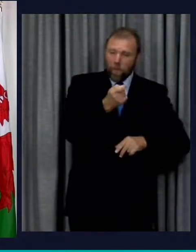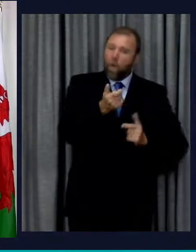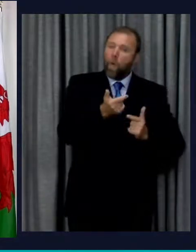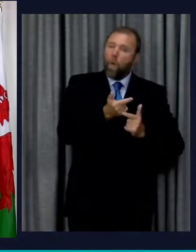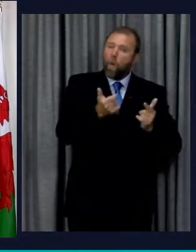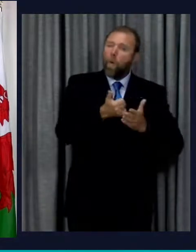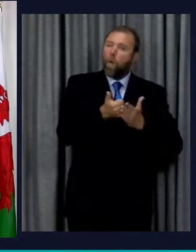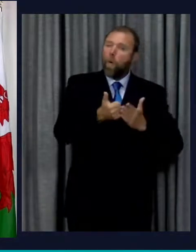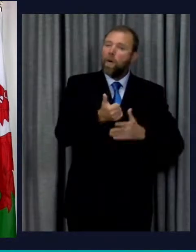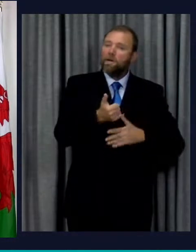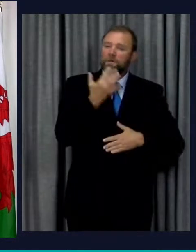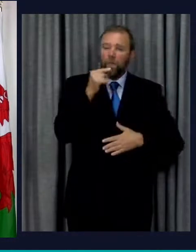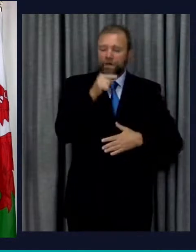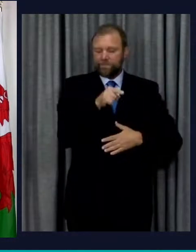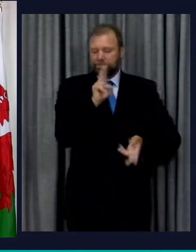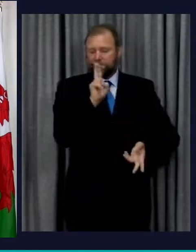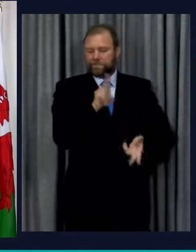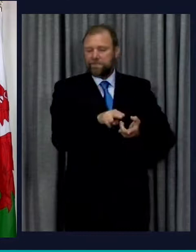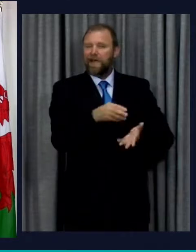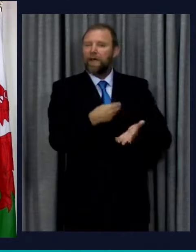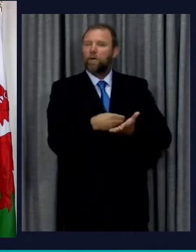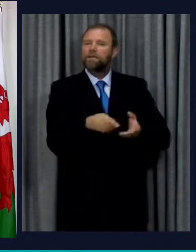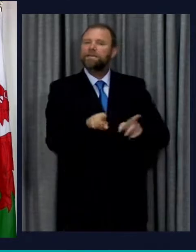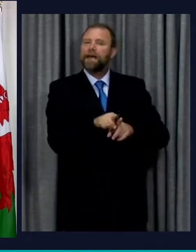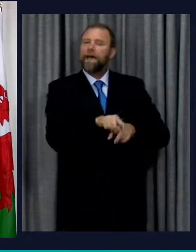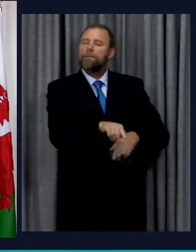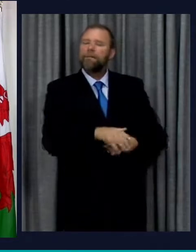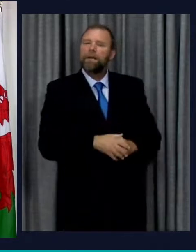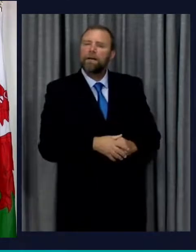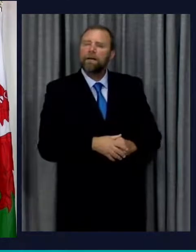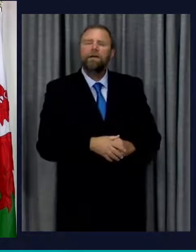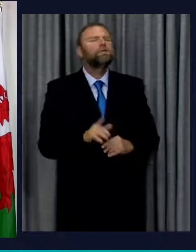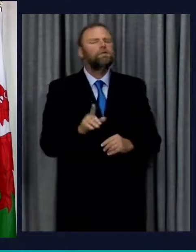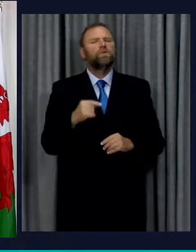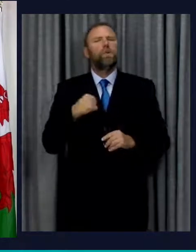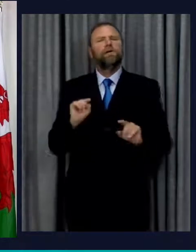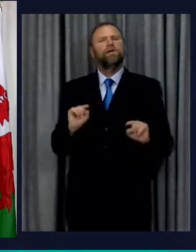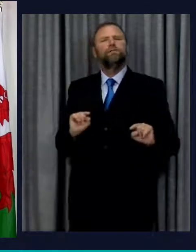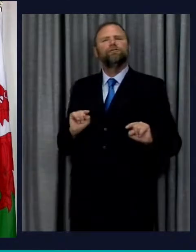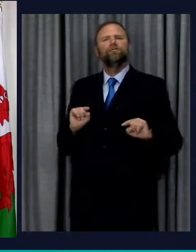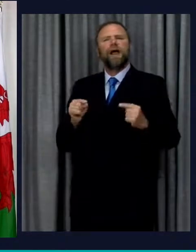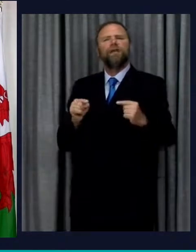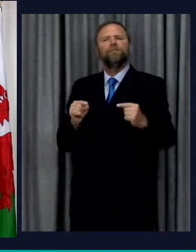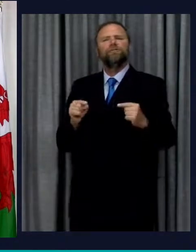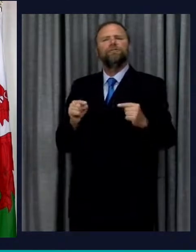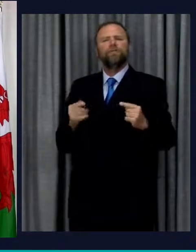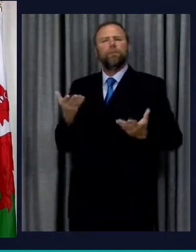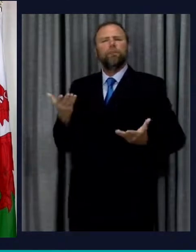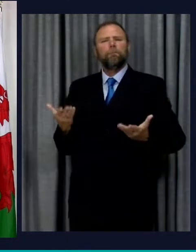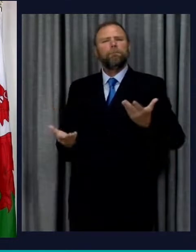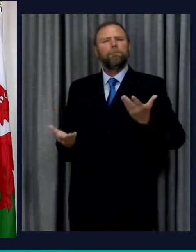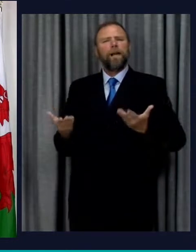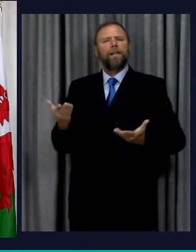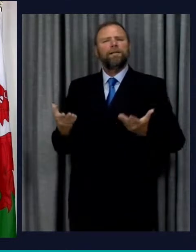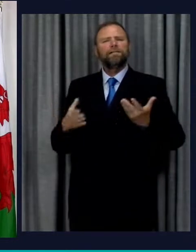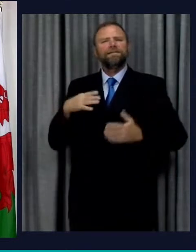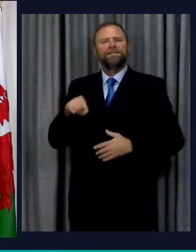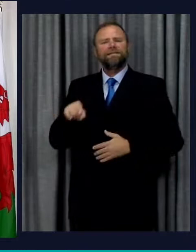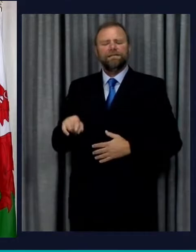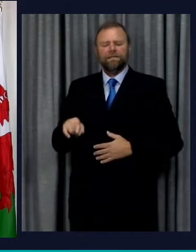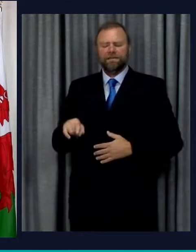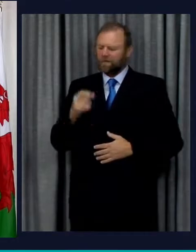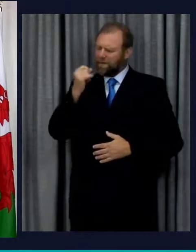where our least well-off communities are as well. So there's a challenge and a balance for every minister to understand we're part of a whole government